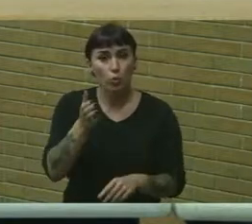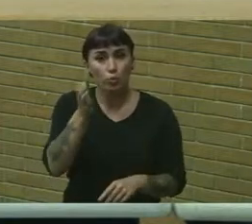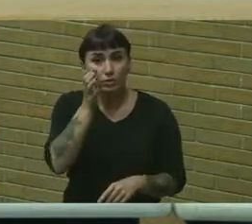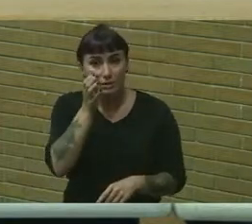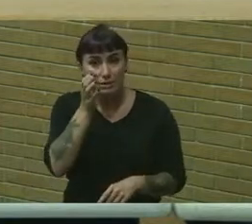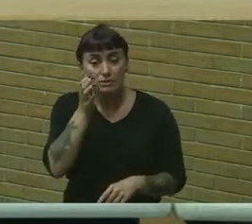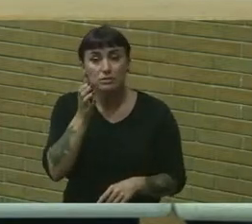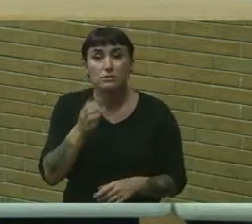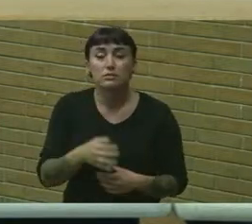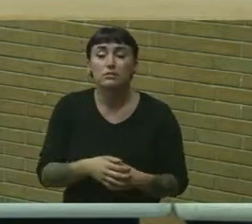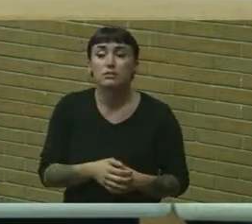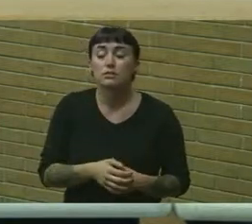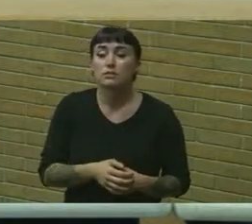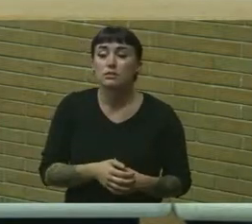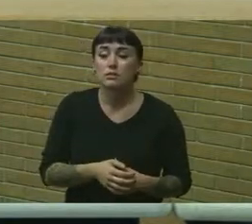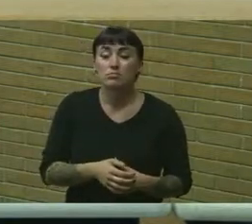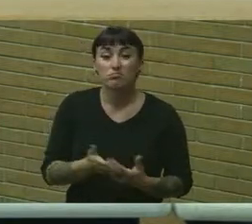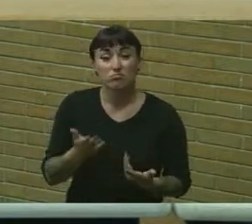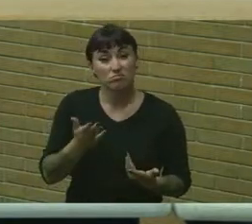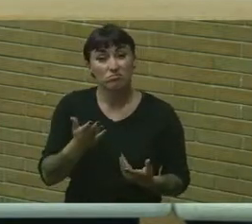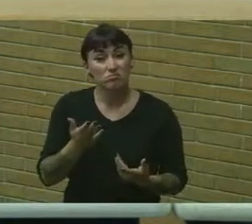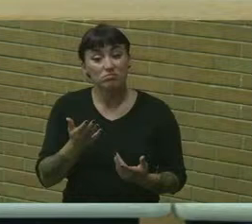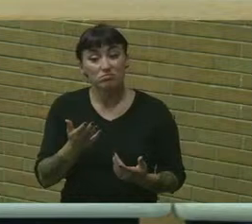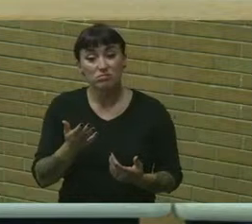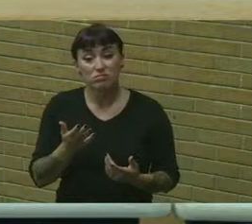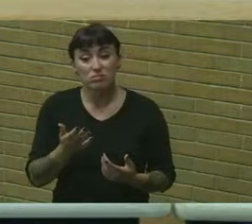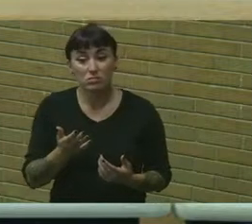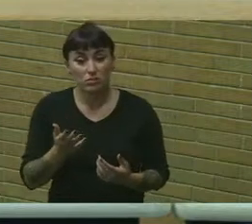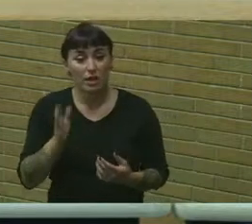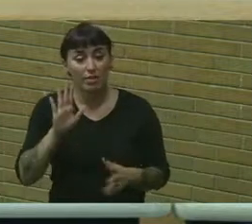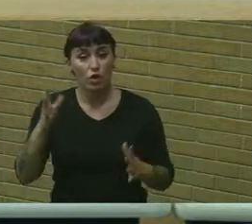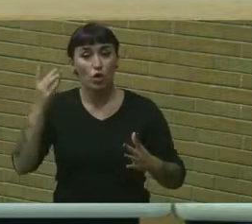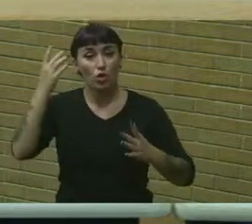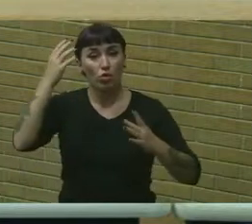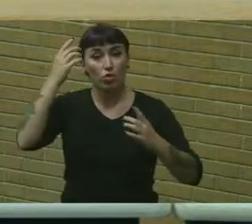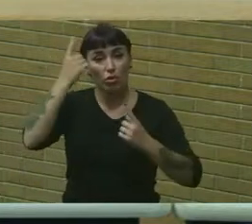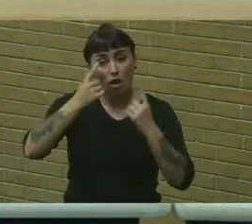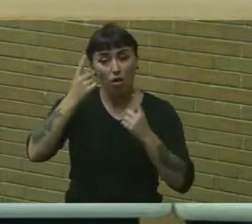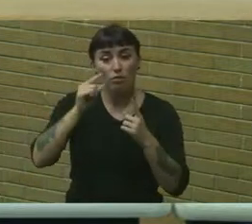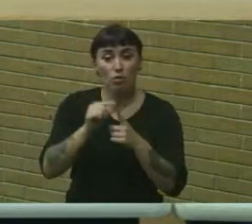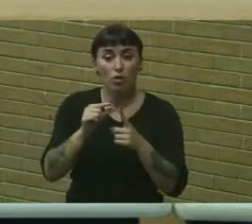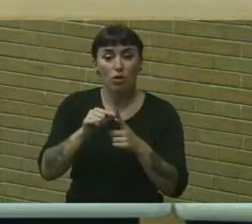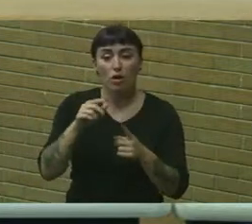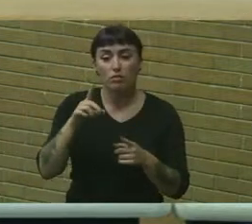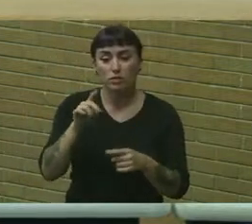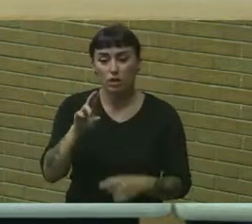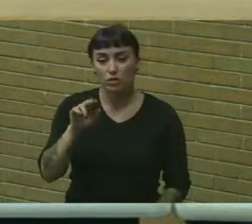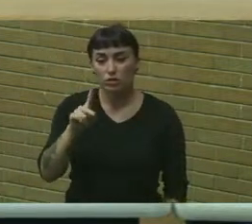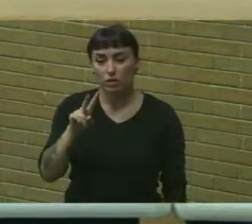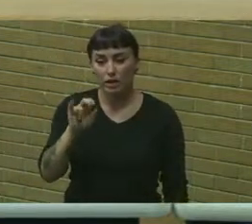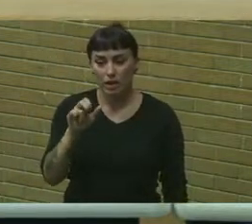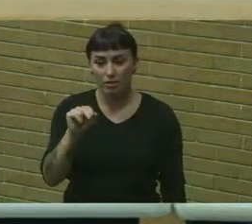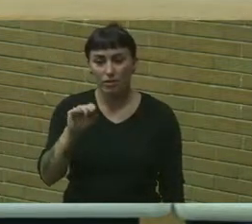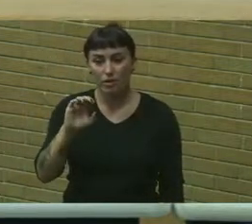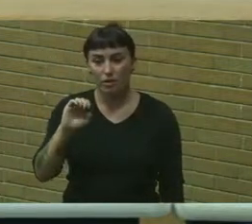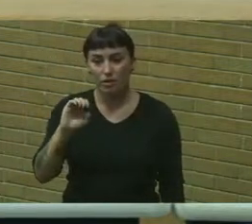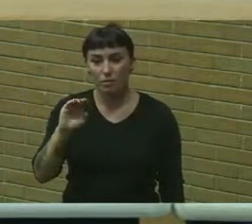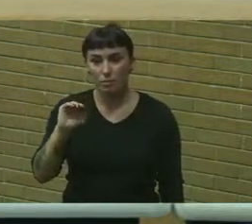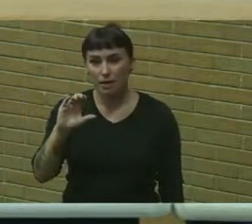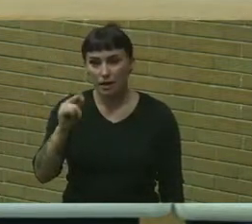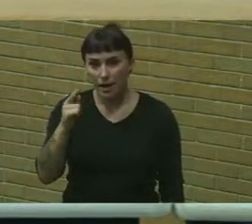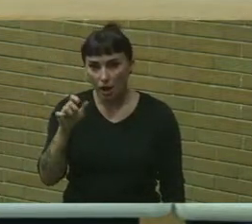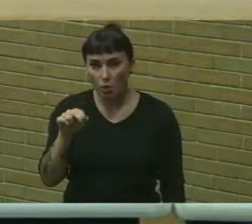listened and frankly heeded the thoughtful words of Dr. Kevin McGowan, Rabbi Peter